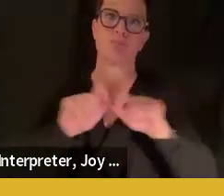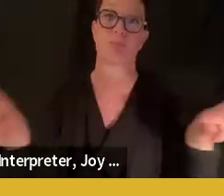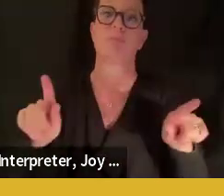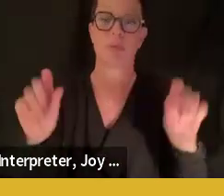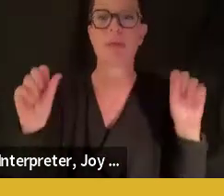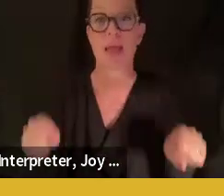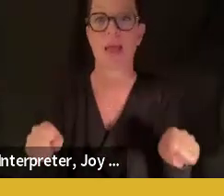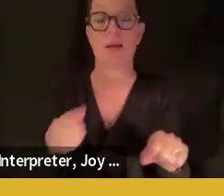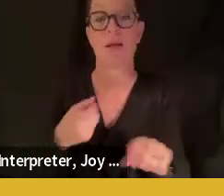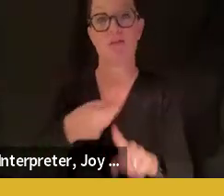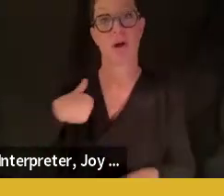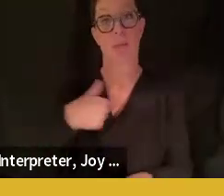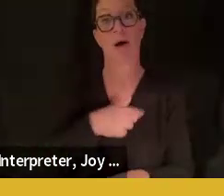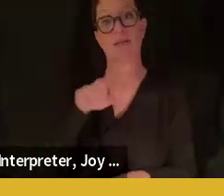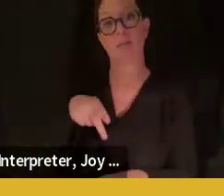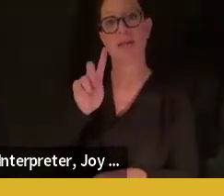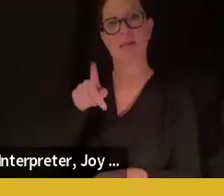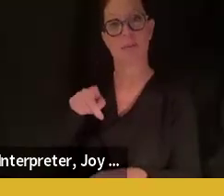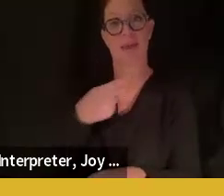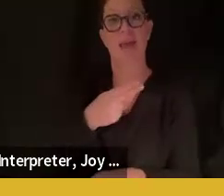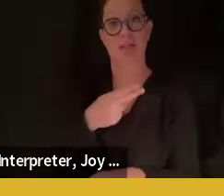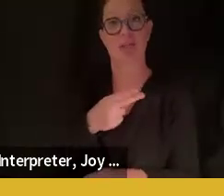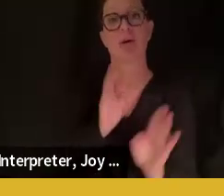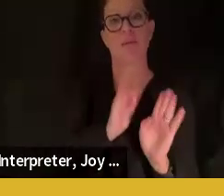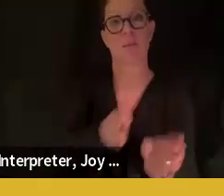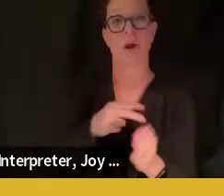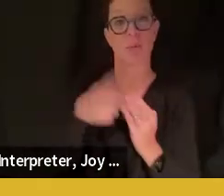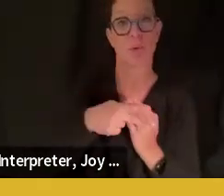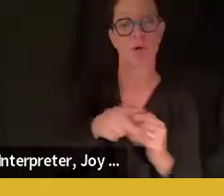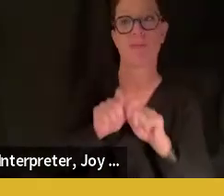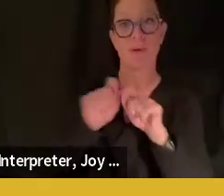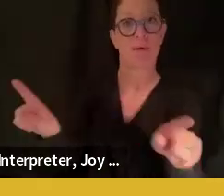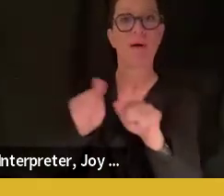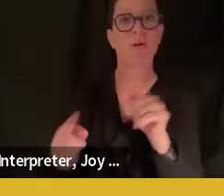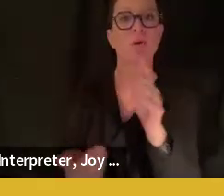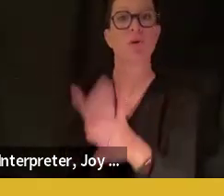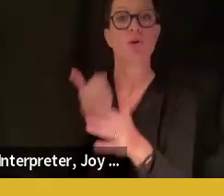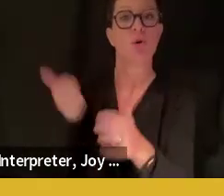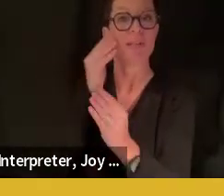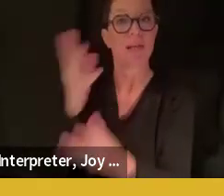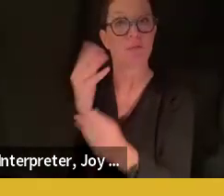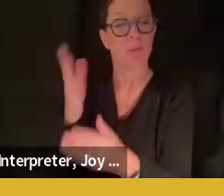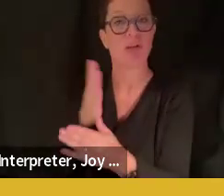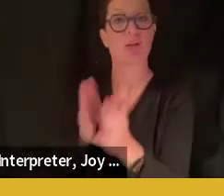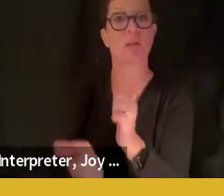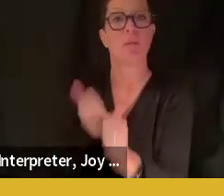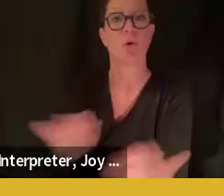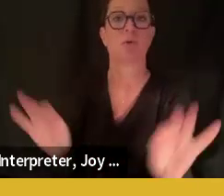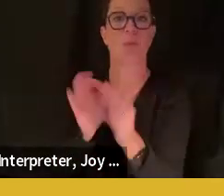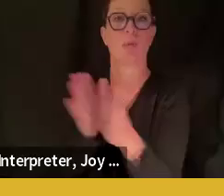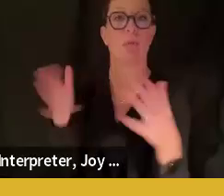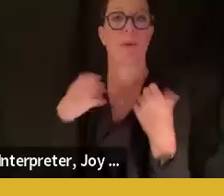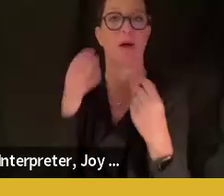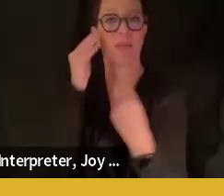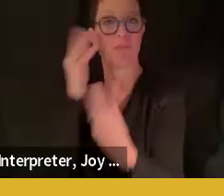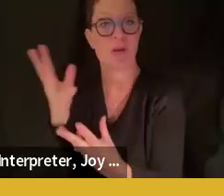from us at the Public Health Preparedness Program on the most up to date and important public health information. This